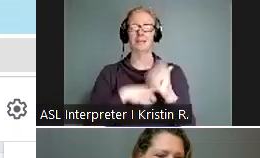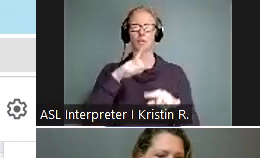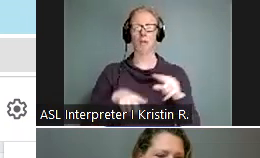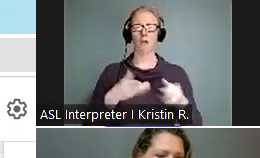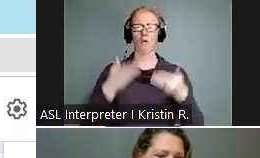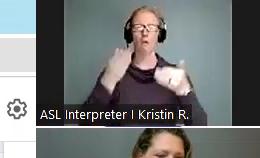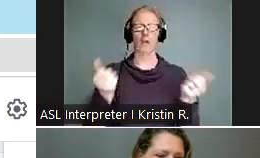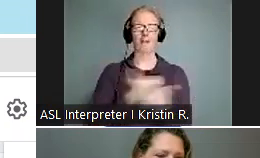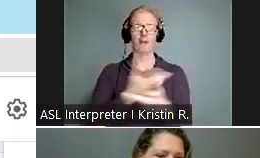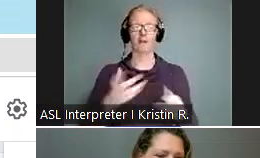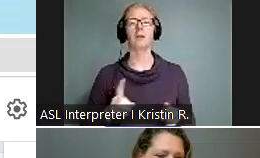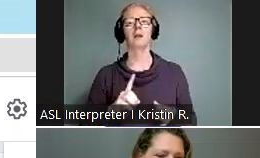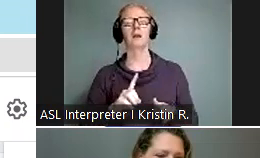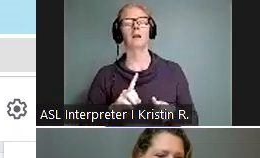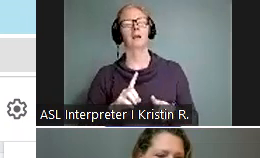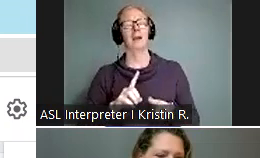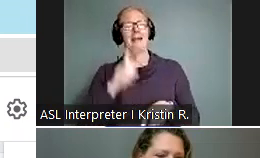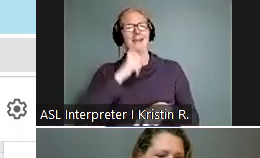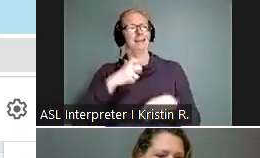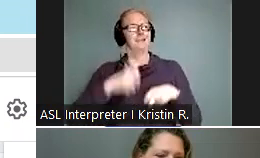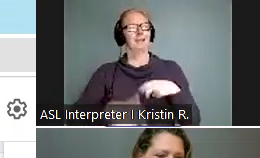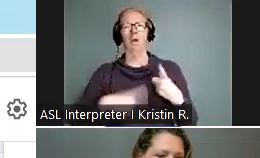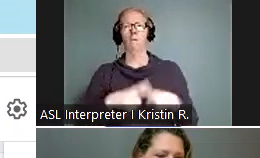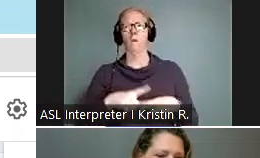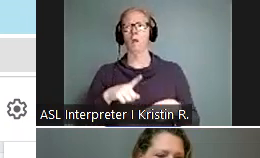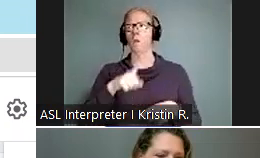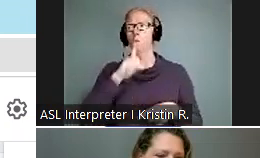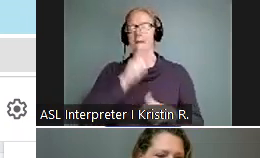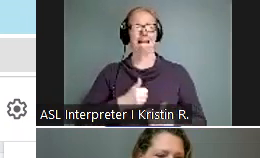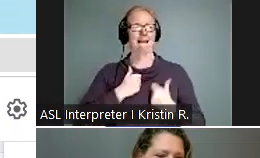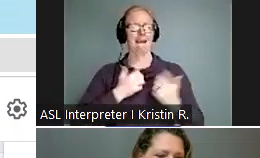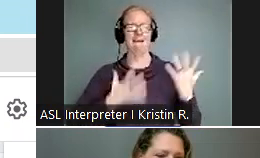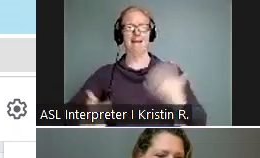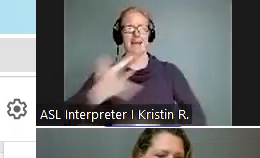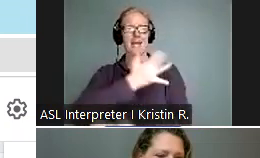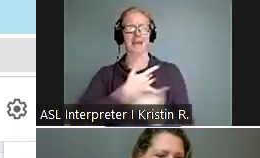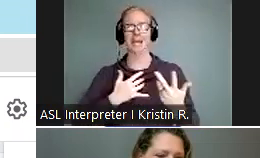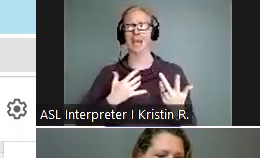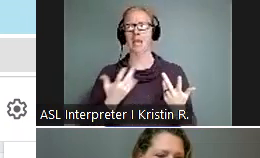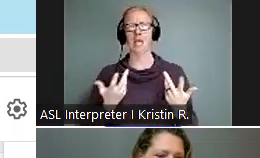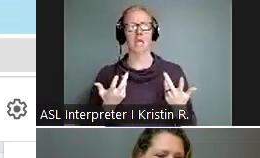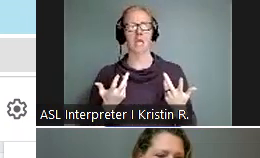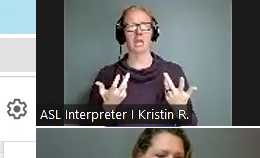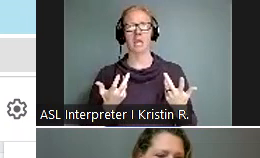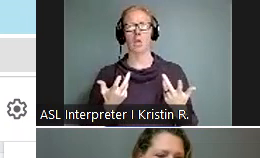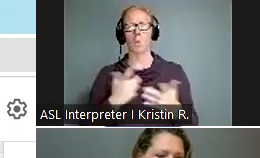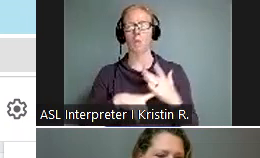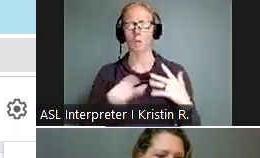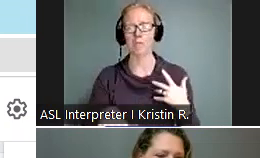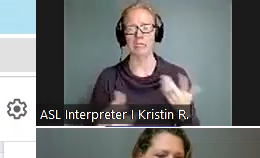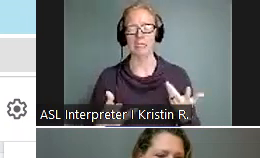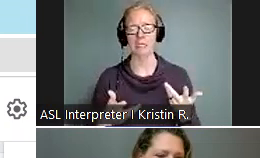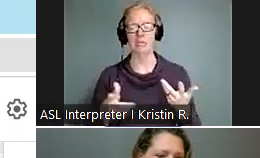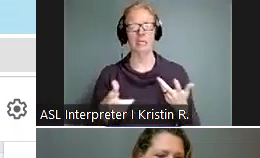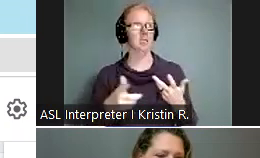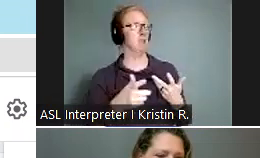think it can always be difficult when folks are with a survivor and they're like, what accommodation do you need? And they're